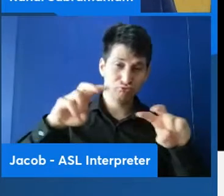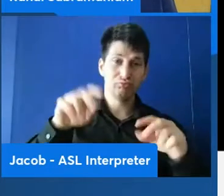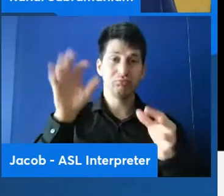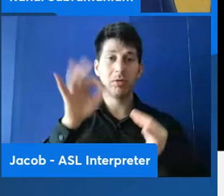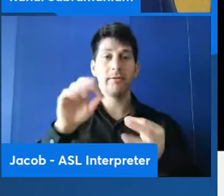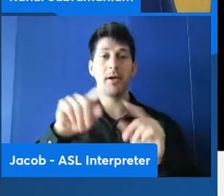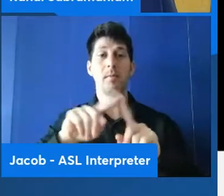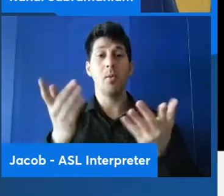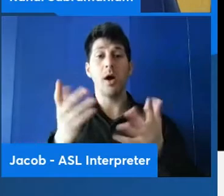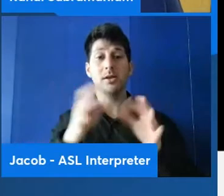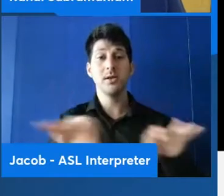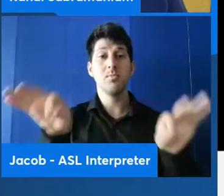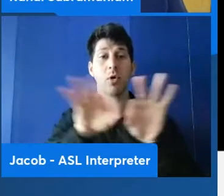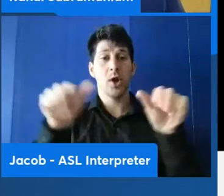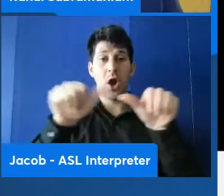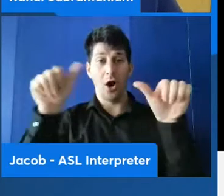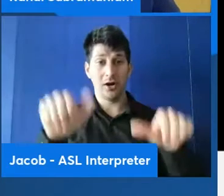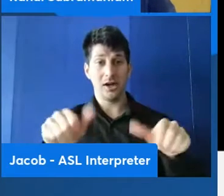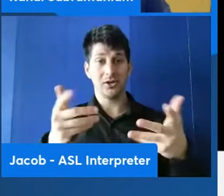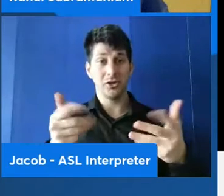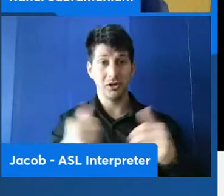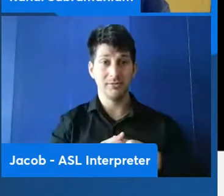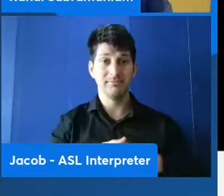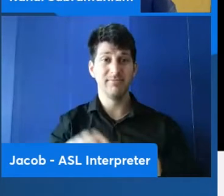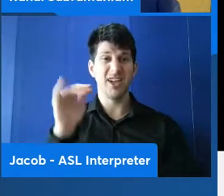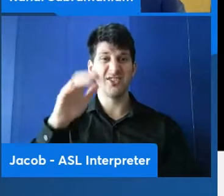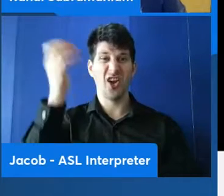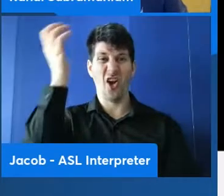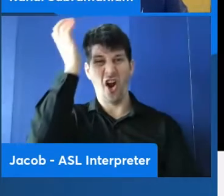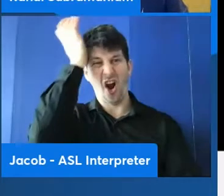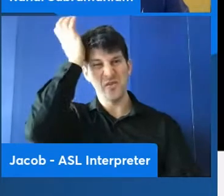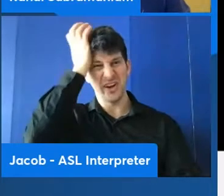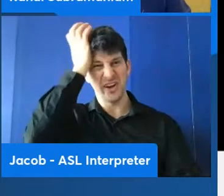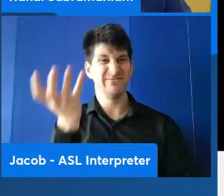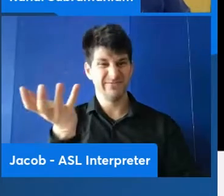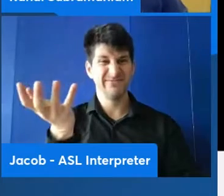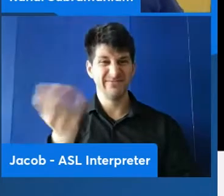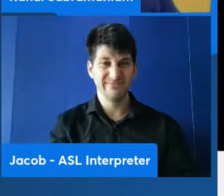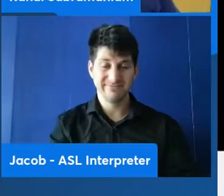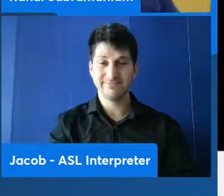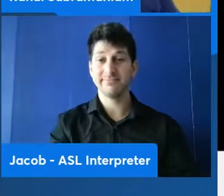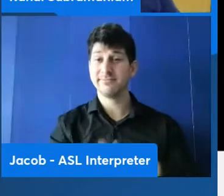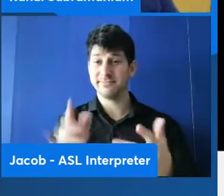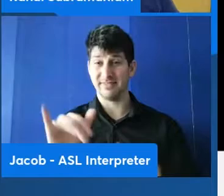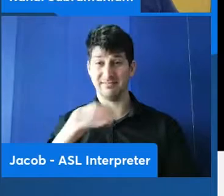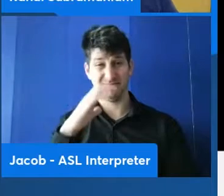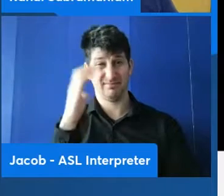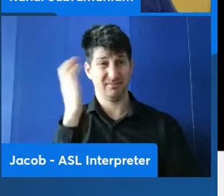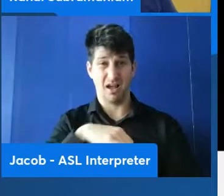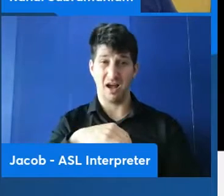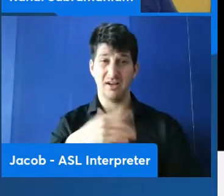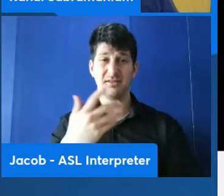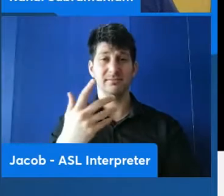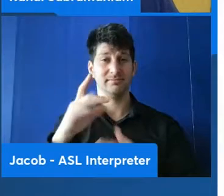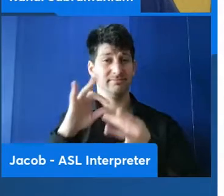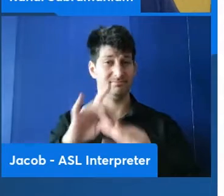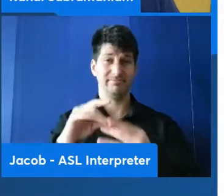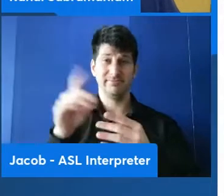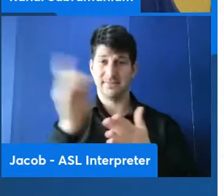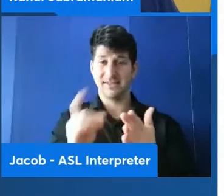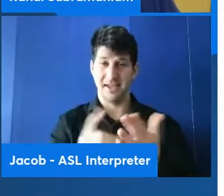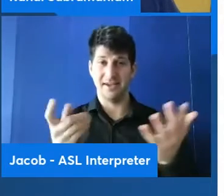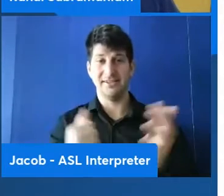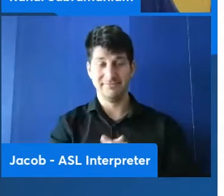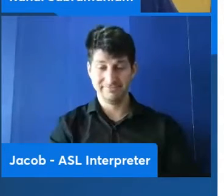really matters, in terms of architecture, like you said, the trash can. That's an anomaly in the design. Let's call it